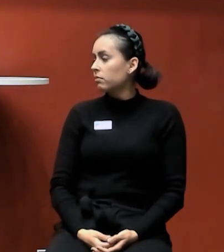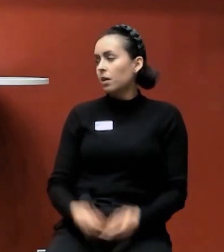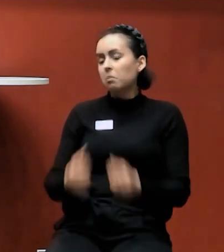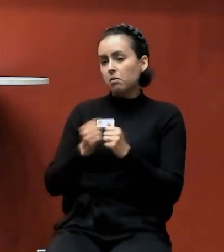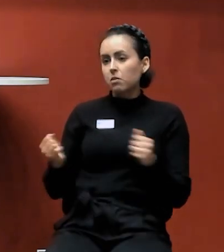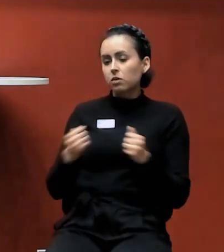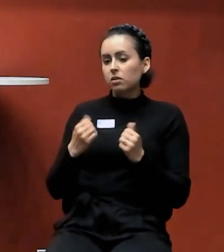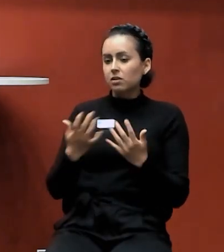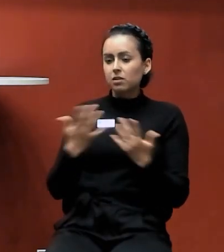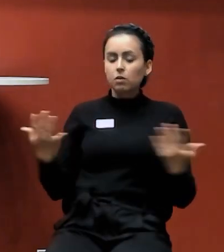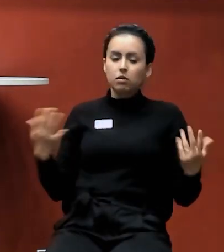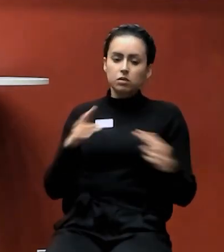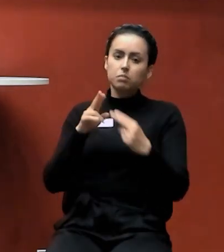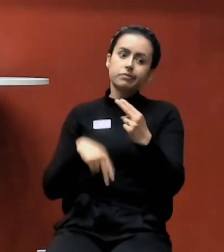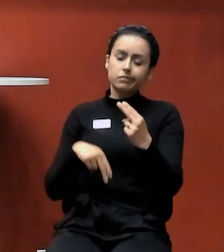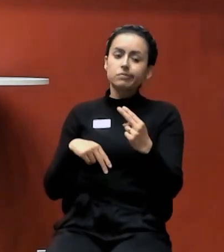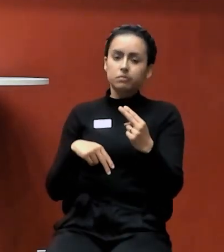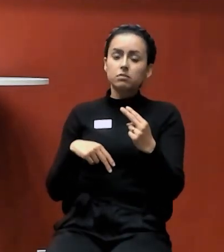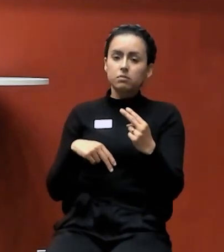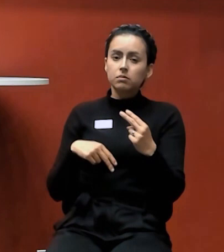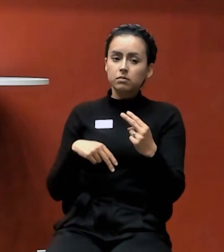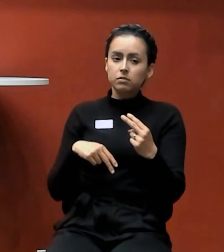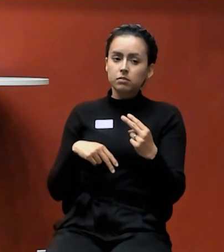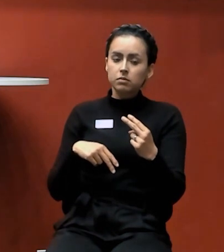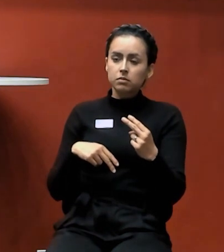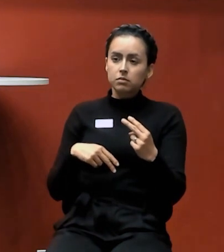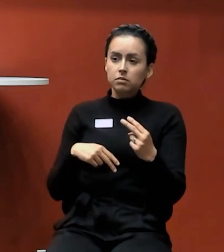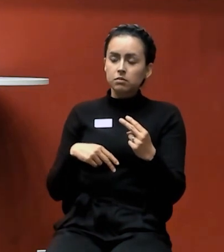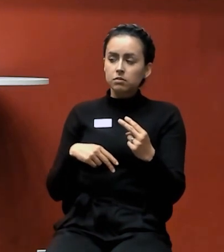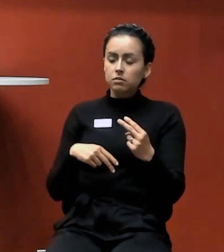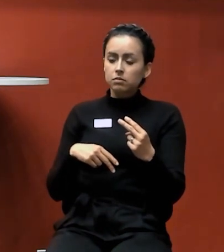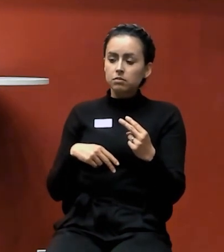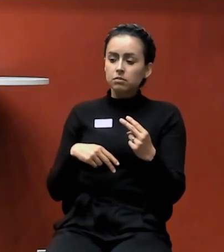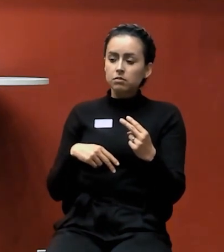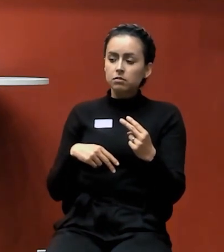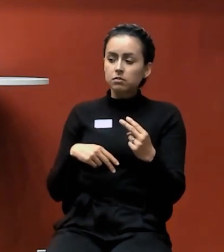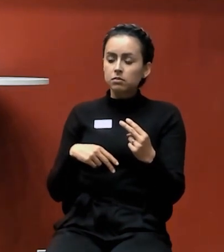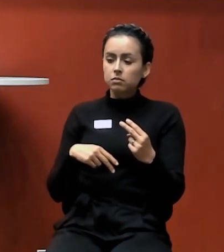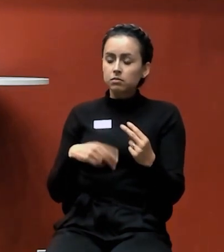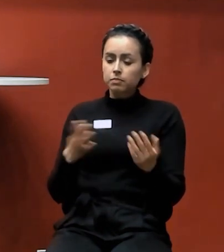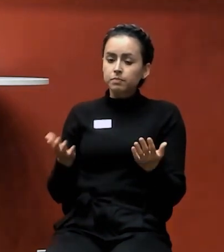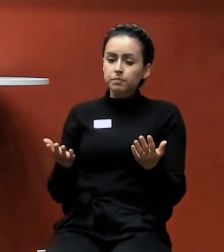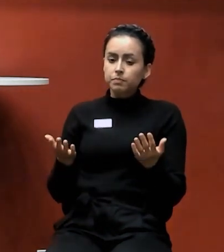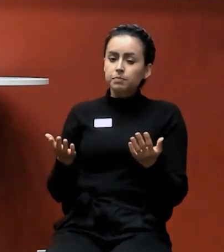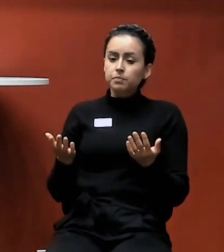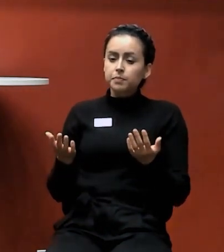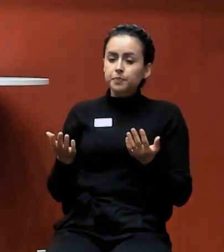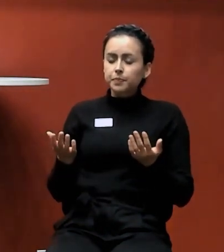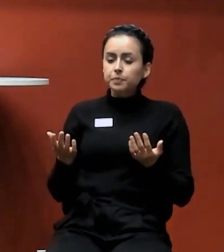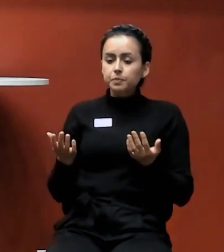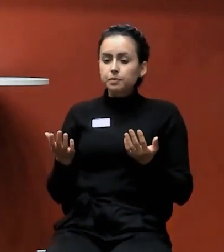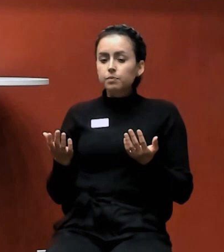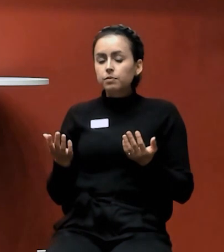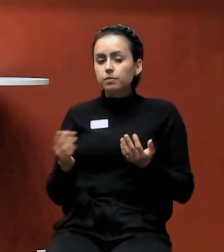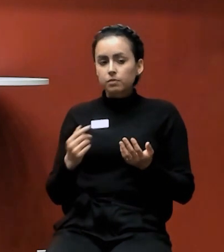disconnected to the nature. This takes me back that we neglect what we don't. We we cut off, we want to